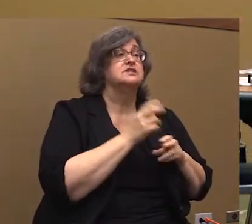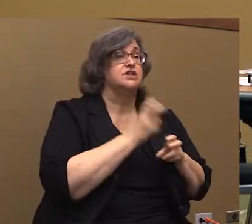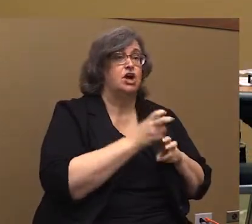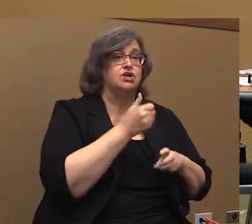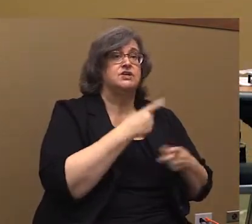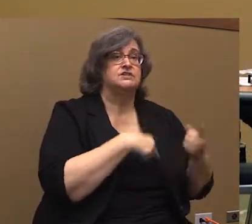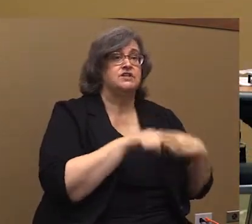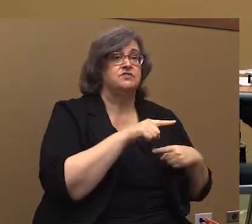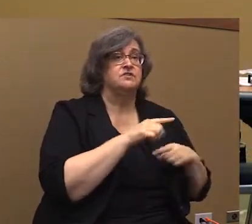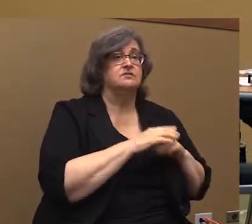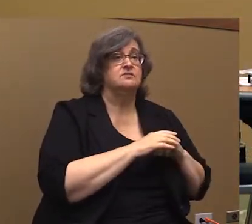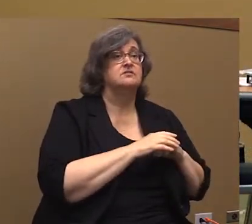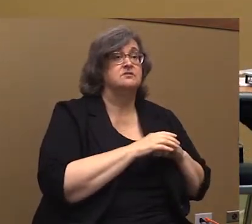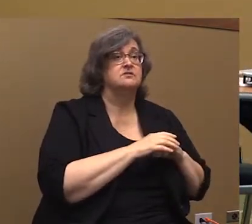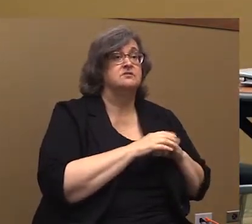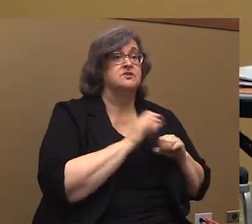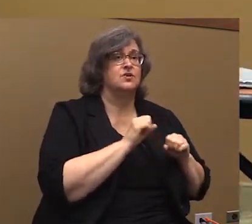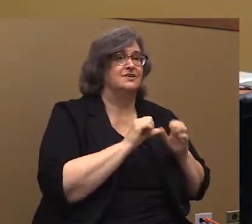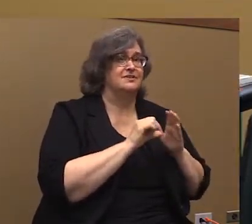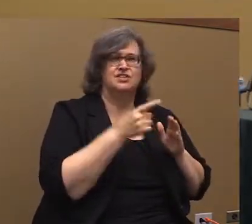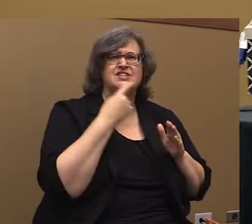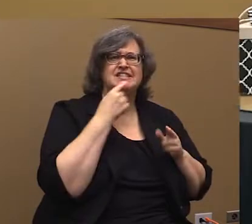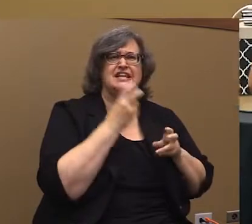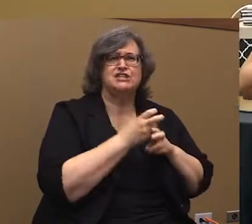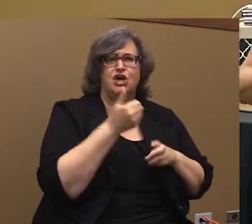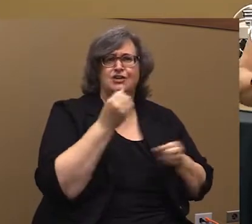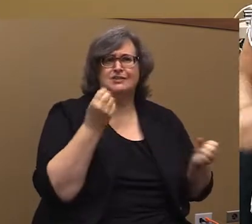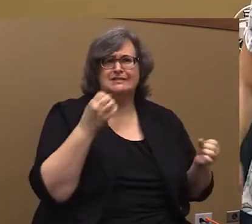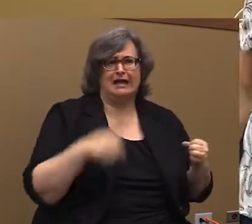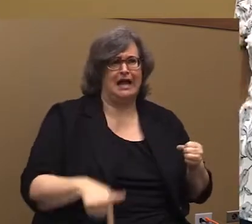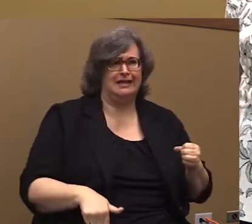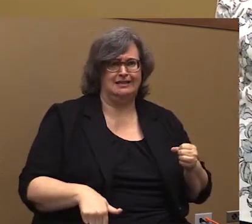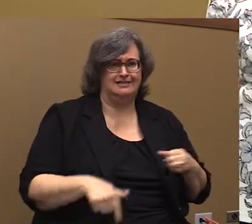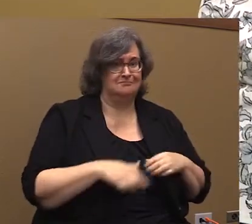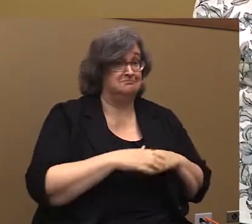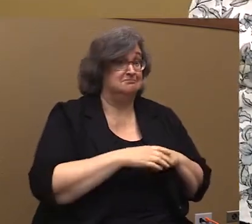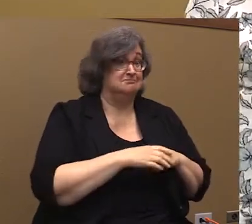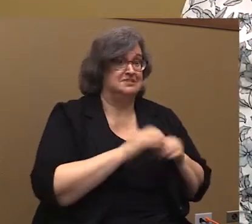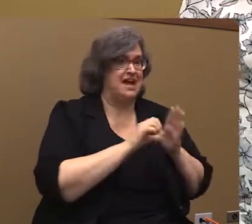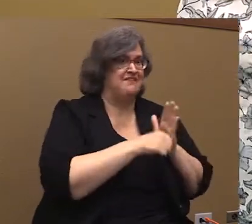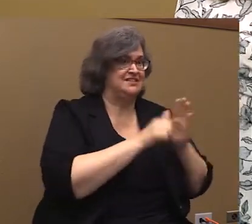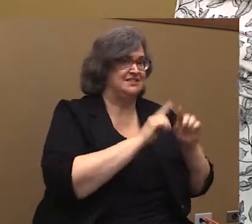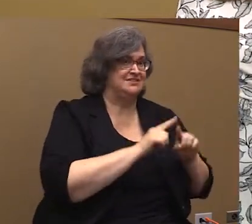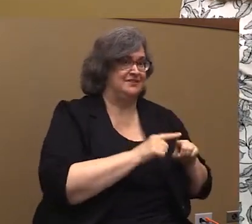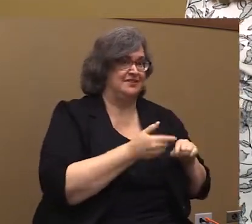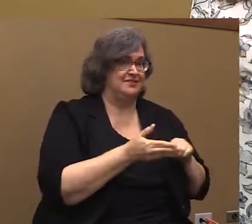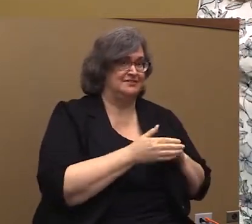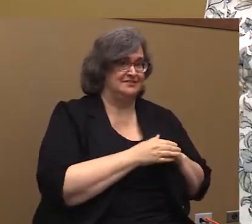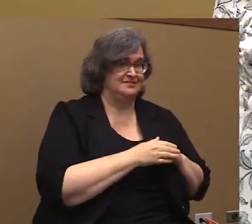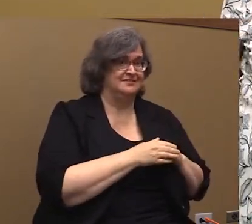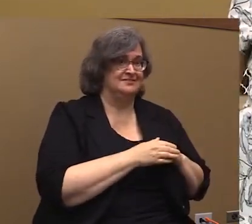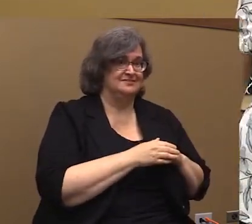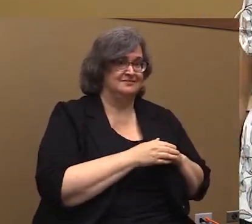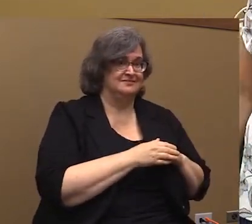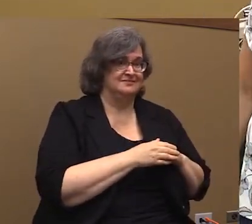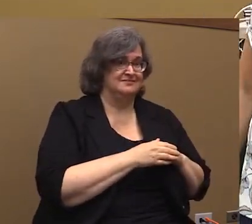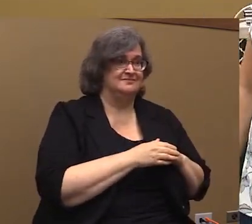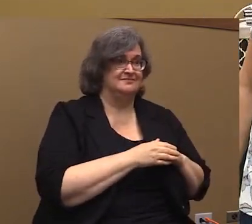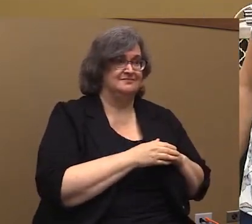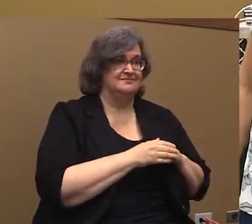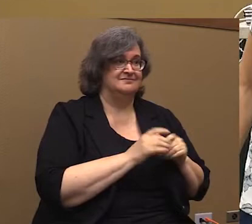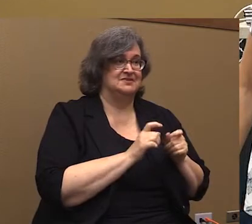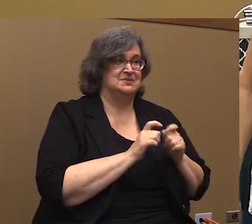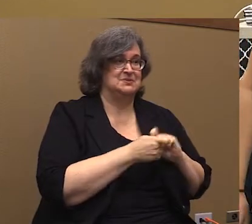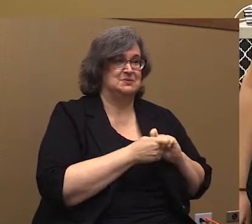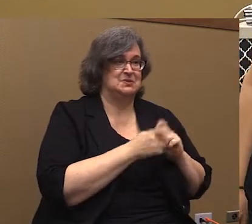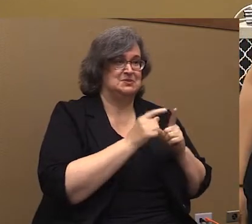Anybody else? For just signing. For signing, what did? It's harder to do when you're It's just harder signing to it. do with You signing. can emphasize if you're saying it,